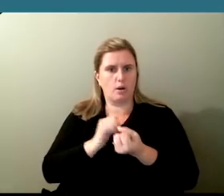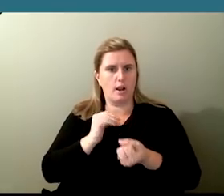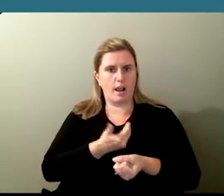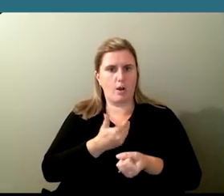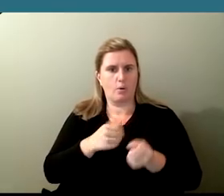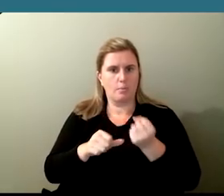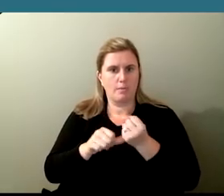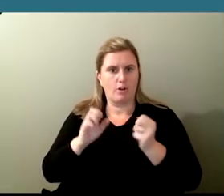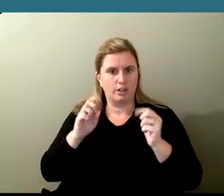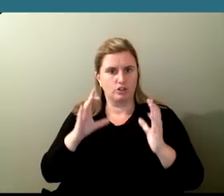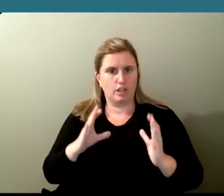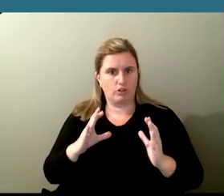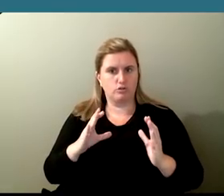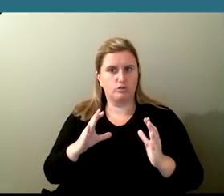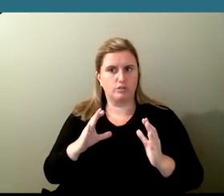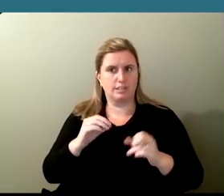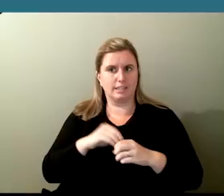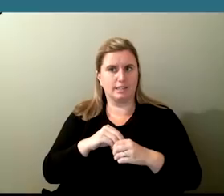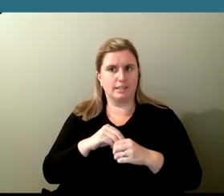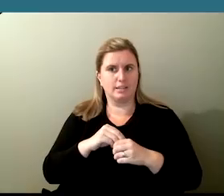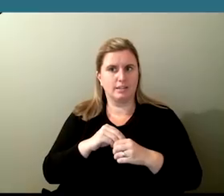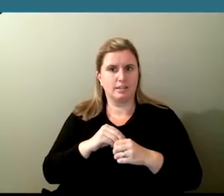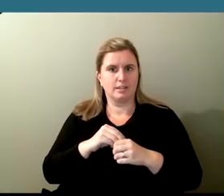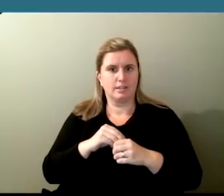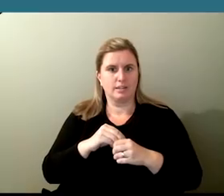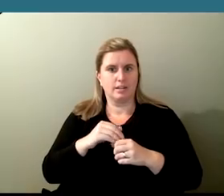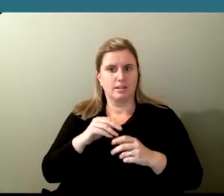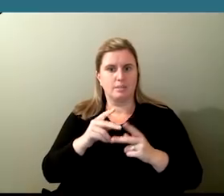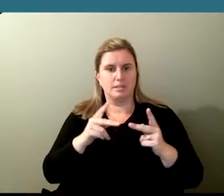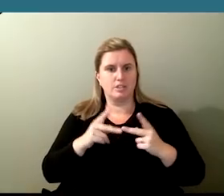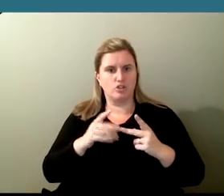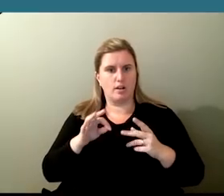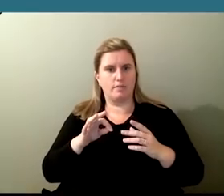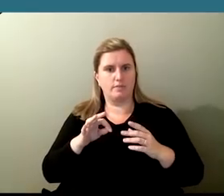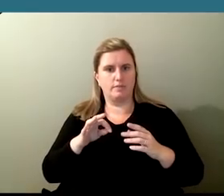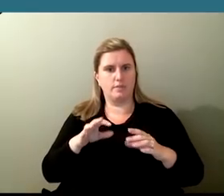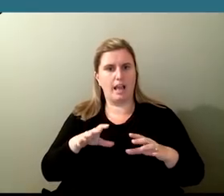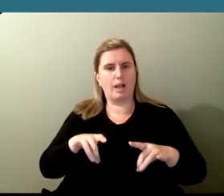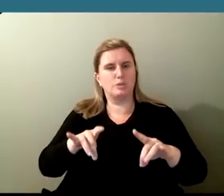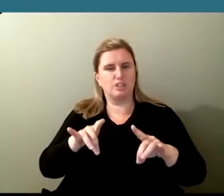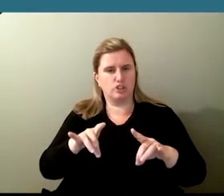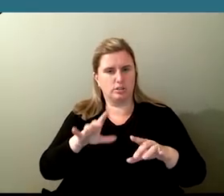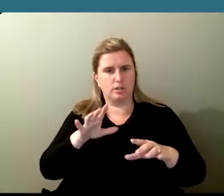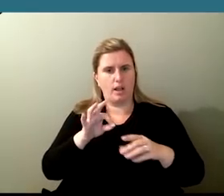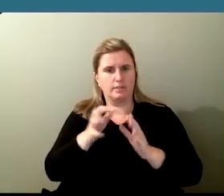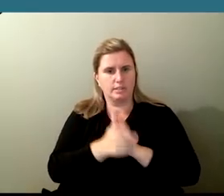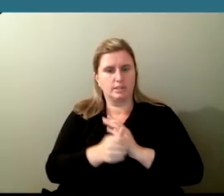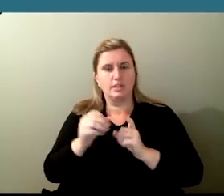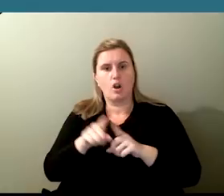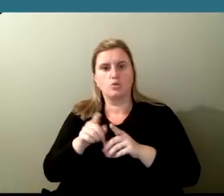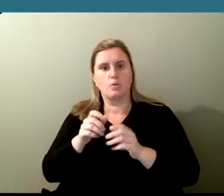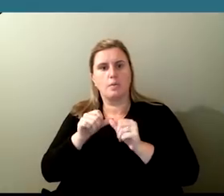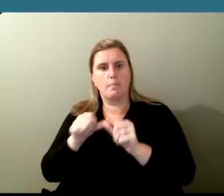peer educators in the acquisition of skills, and not only the acquisition of skills, but also the maintenance of